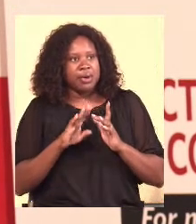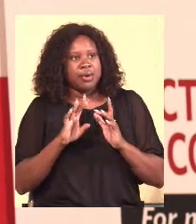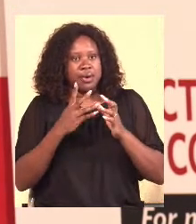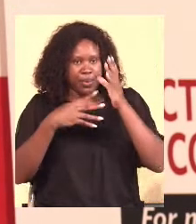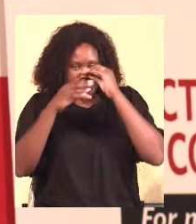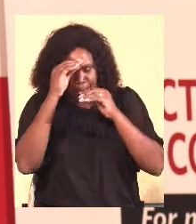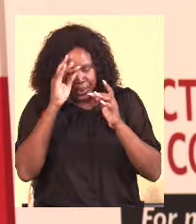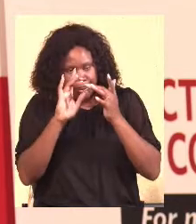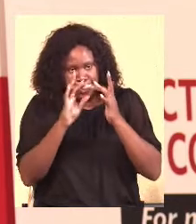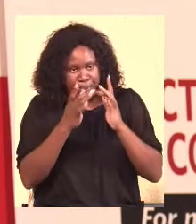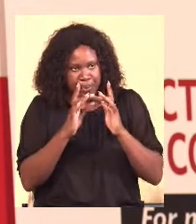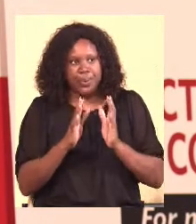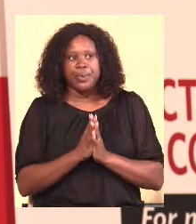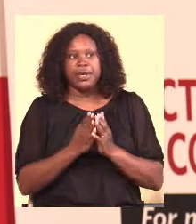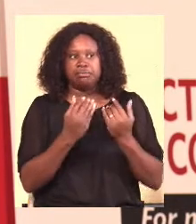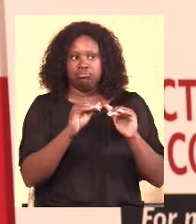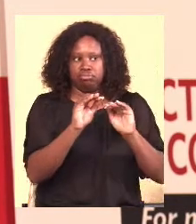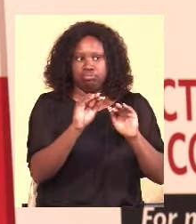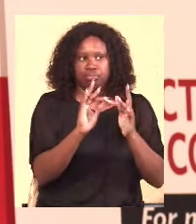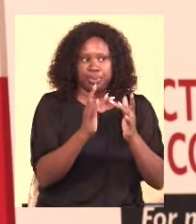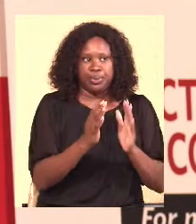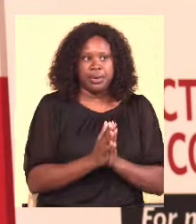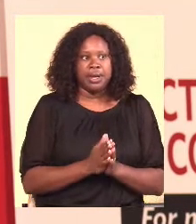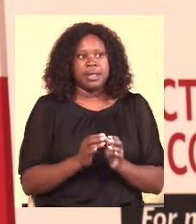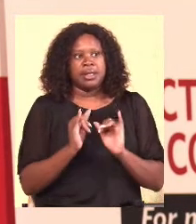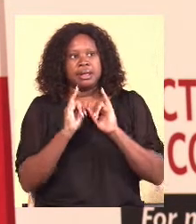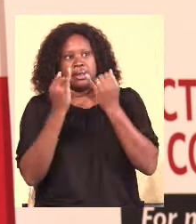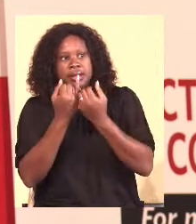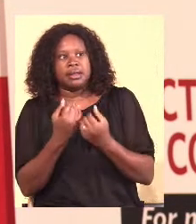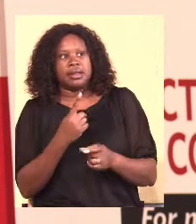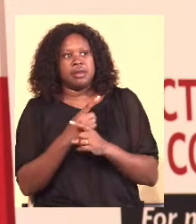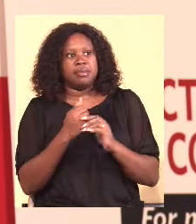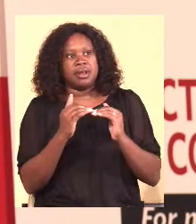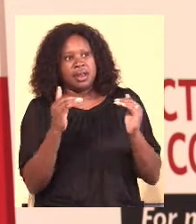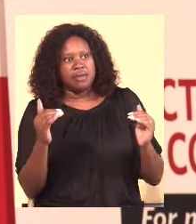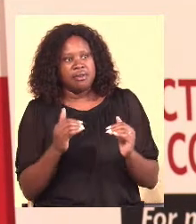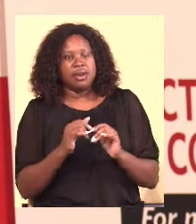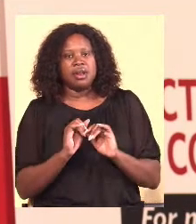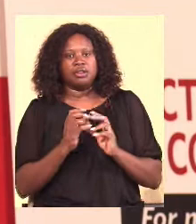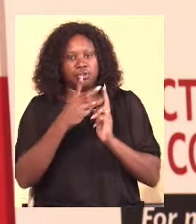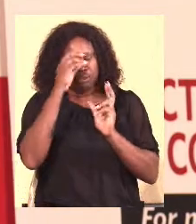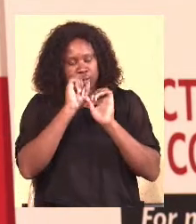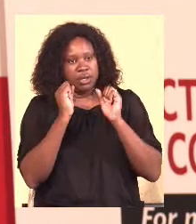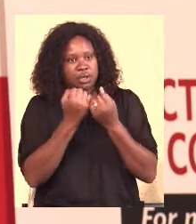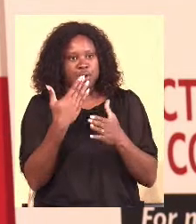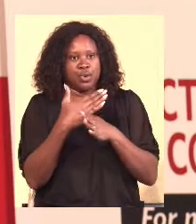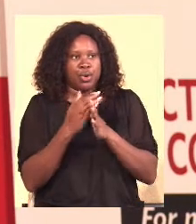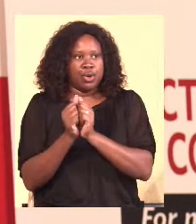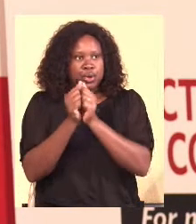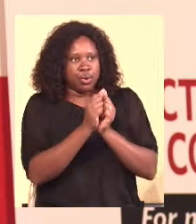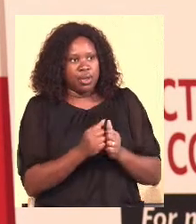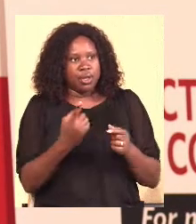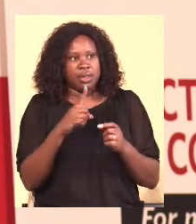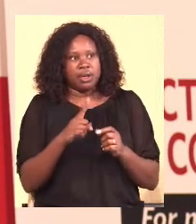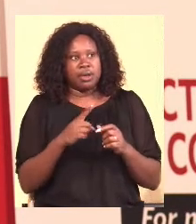e-learning. And also that your stakeholders, both at institutional level, governmental level, as well as student organizations are working together to ensure